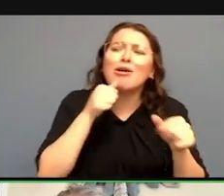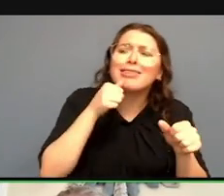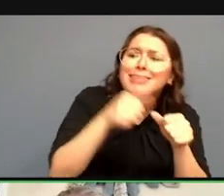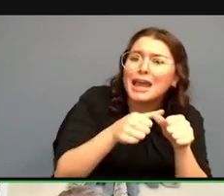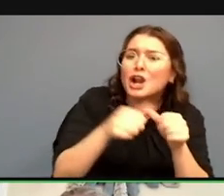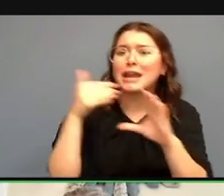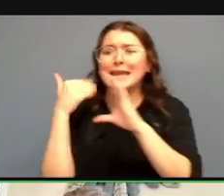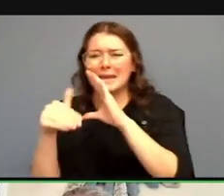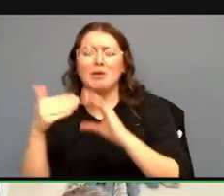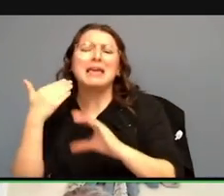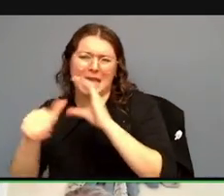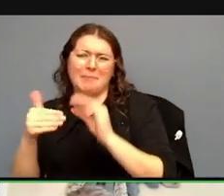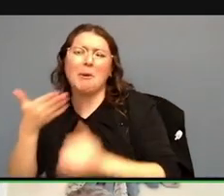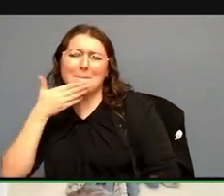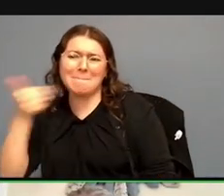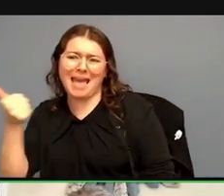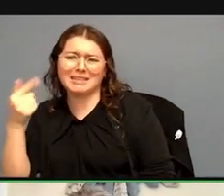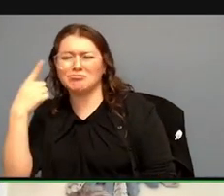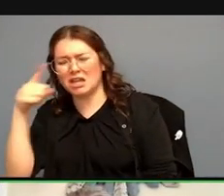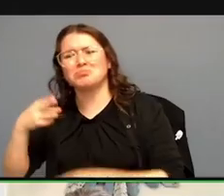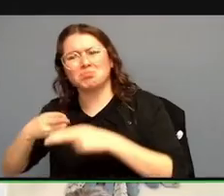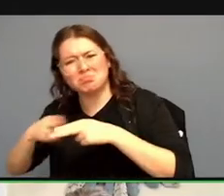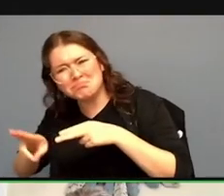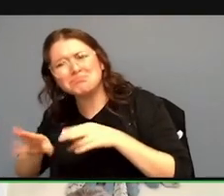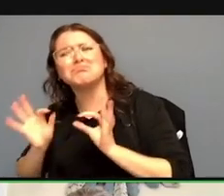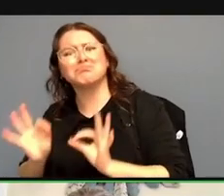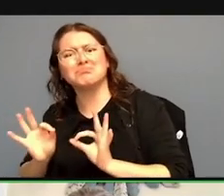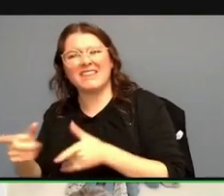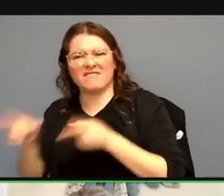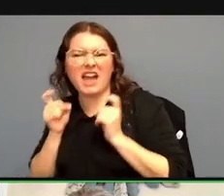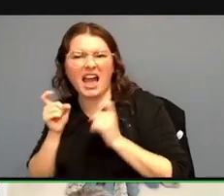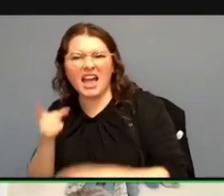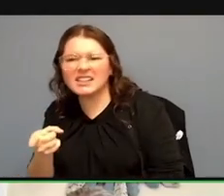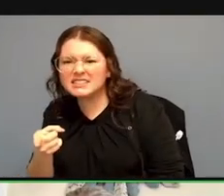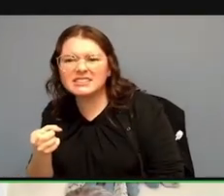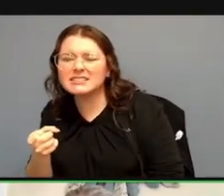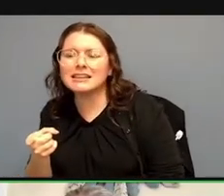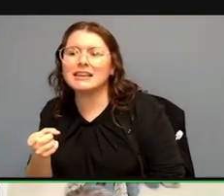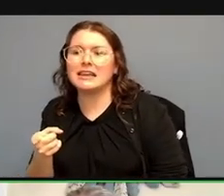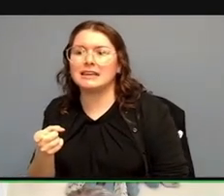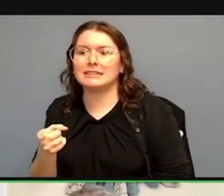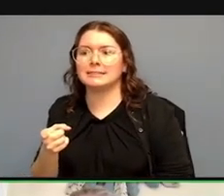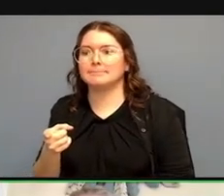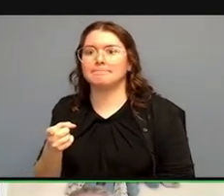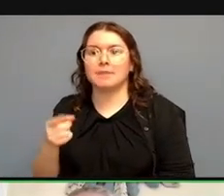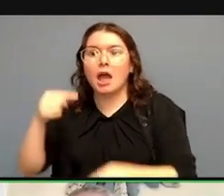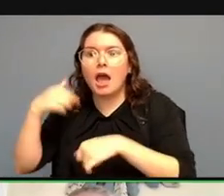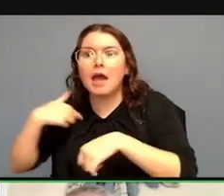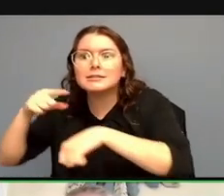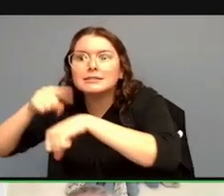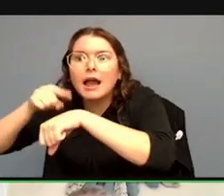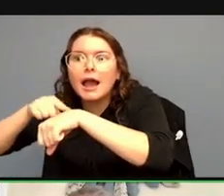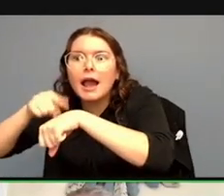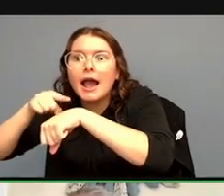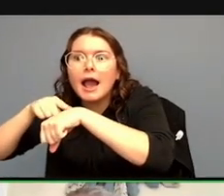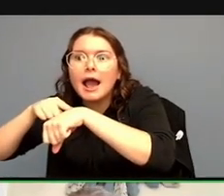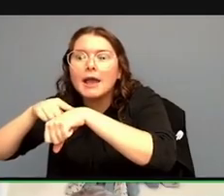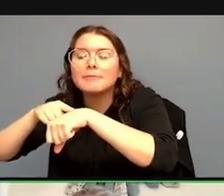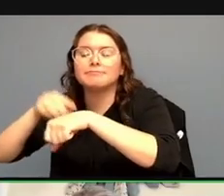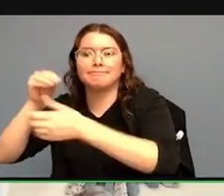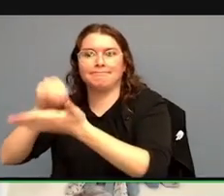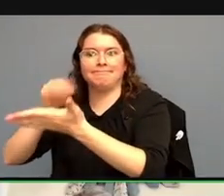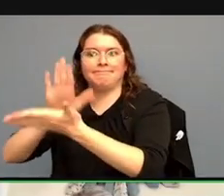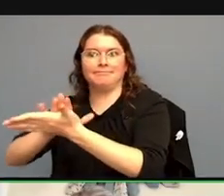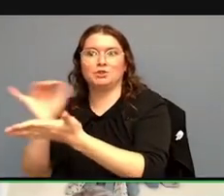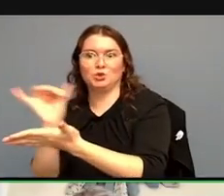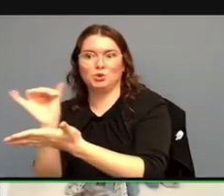best way to do it because it's simple, it's fast, and it's time-stamped. And you can just